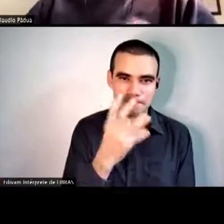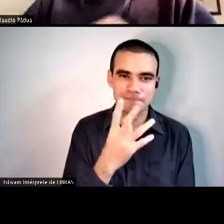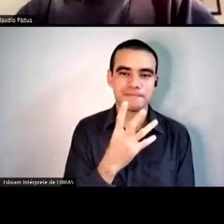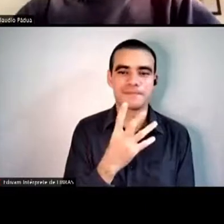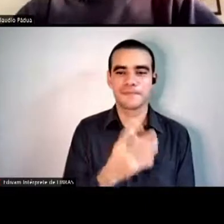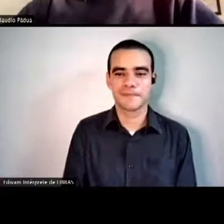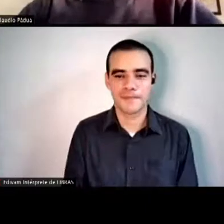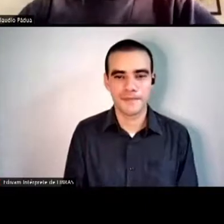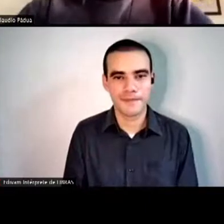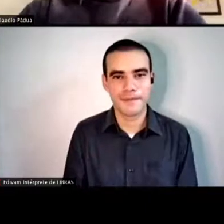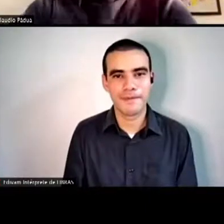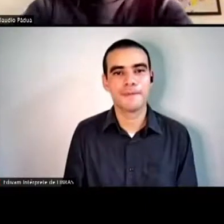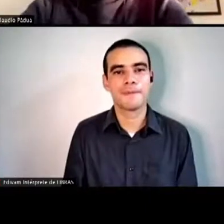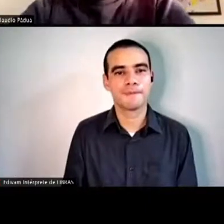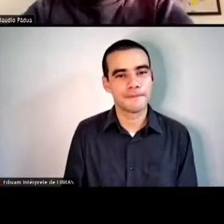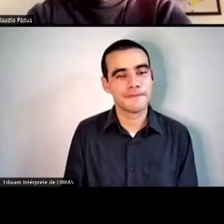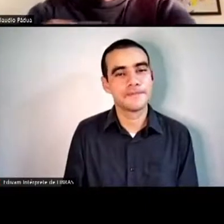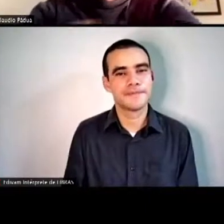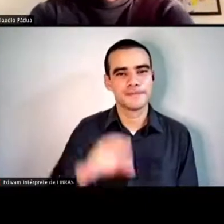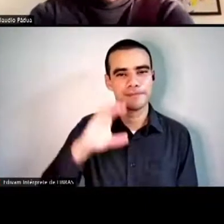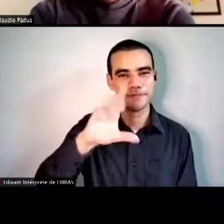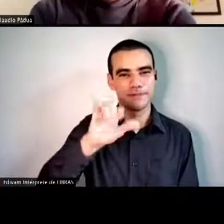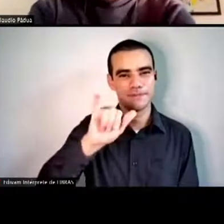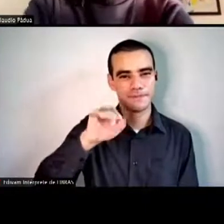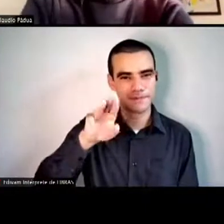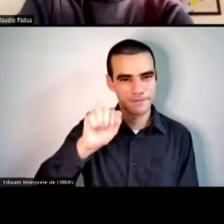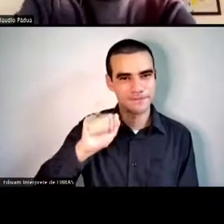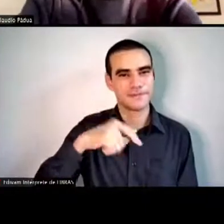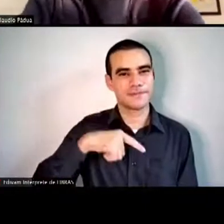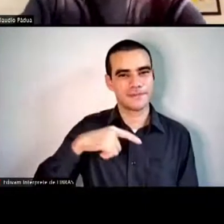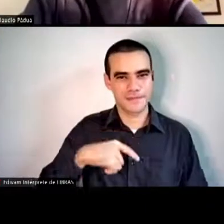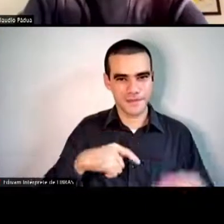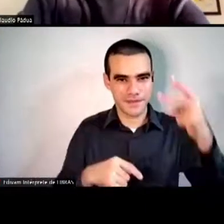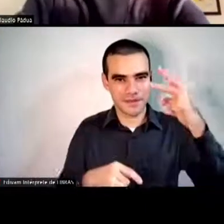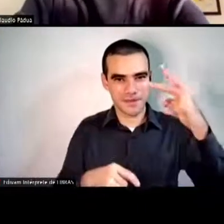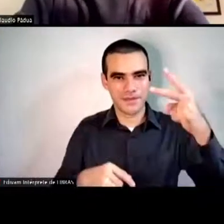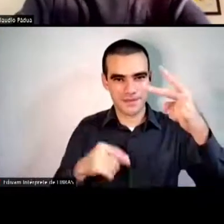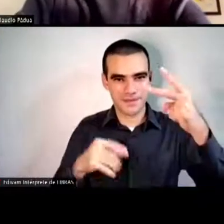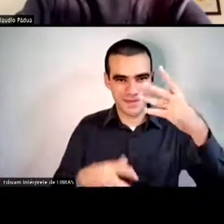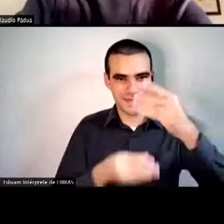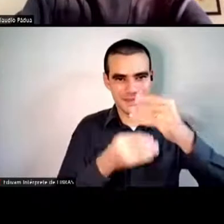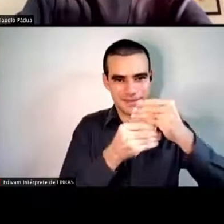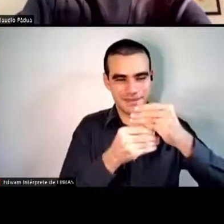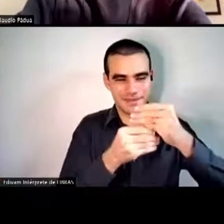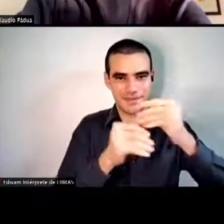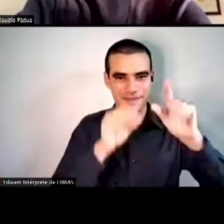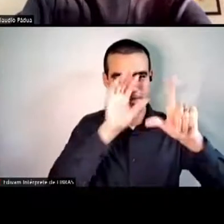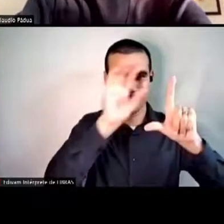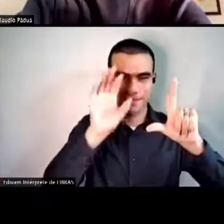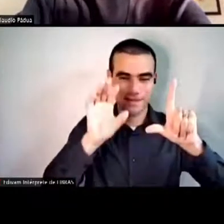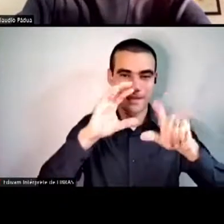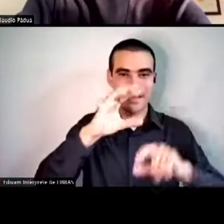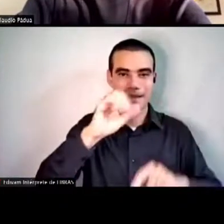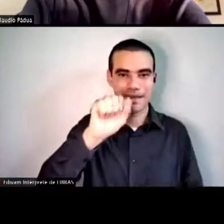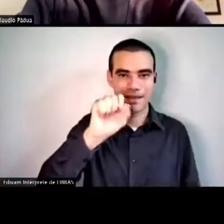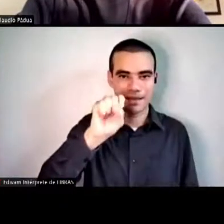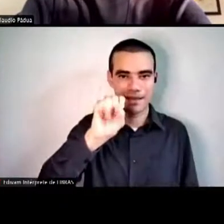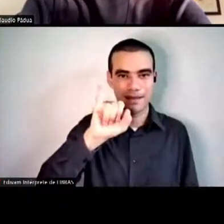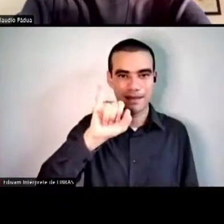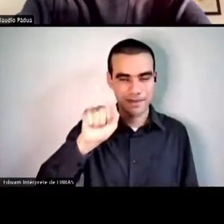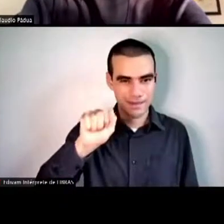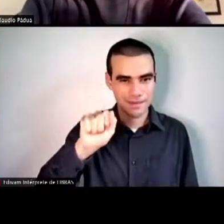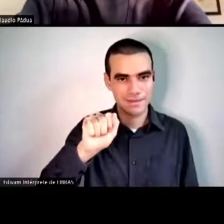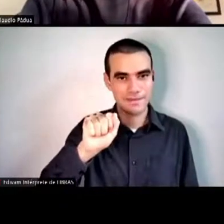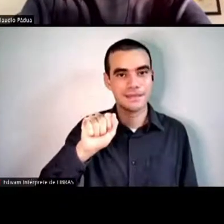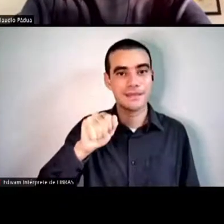Perfect, Professor Foster. But about climate, we had on panel number two, we